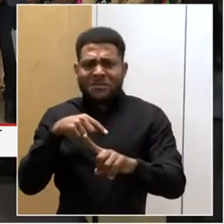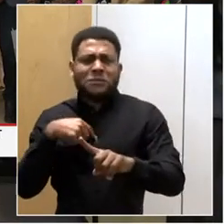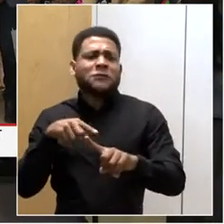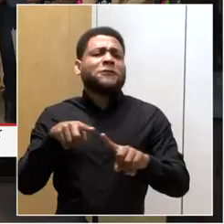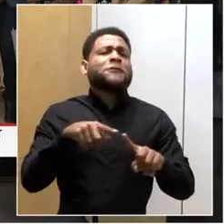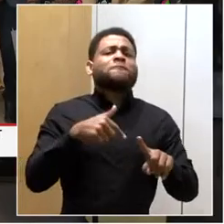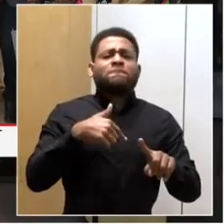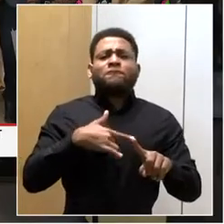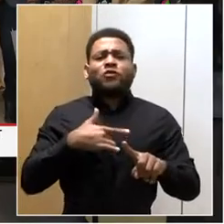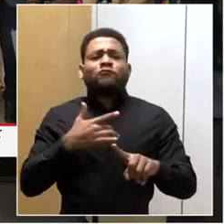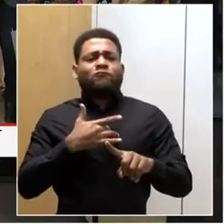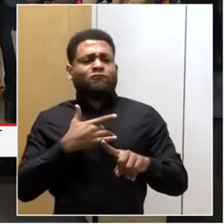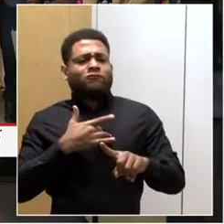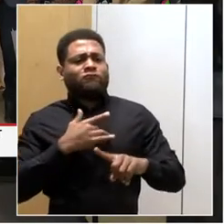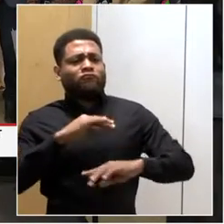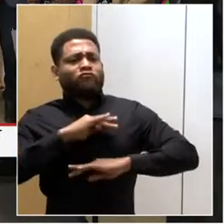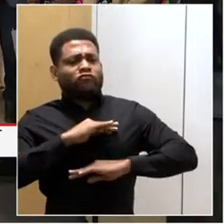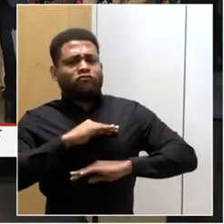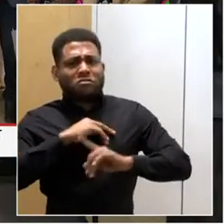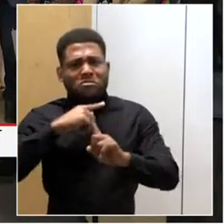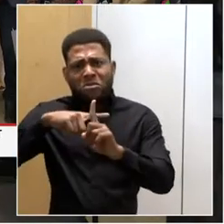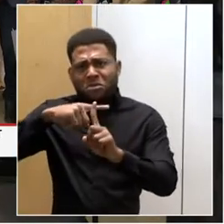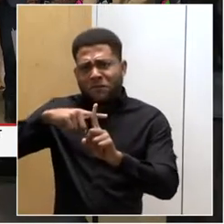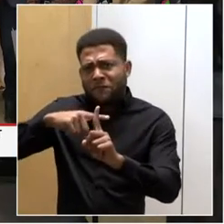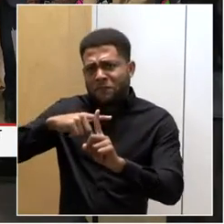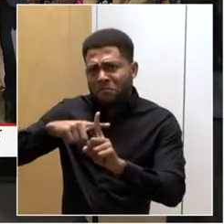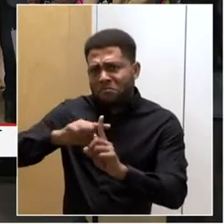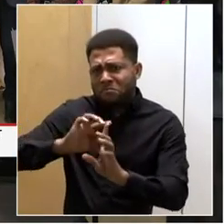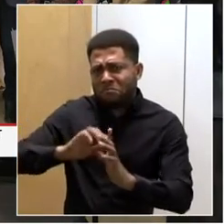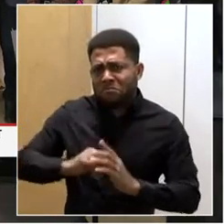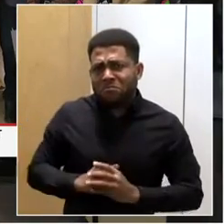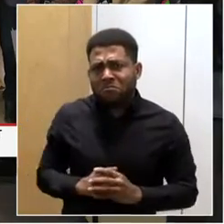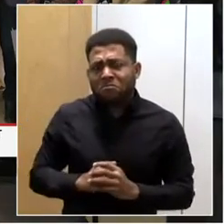folks who are going to have to make a decision about this.